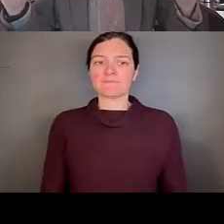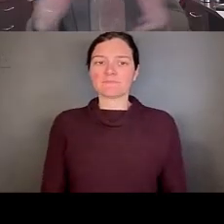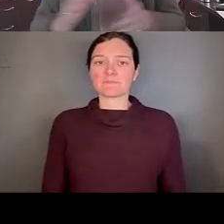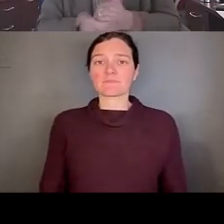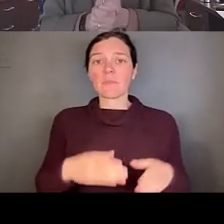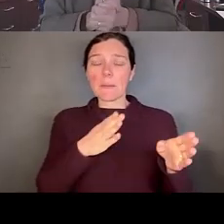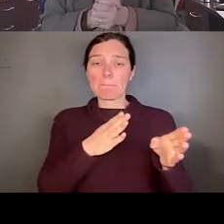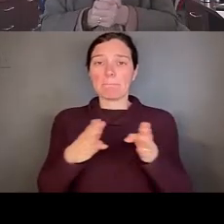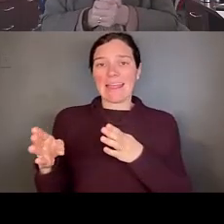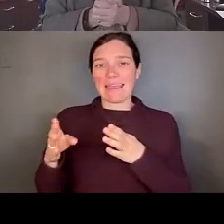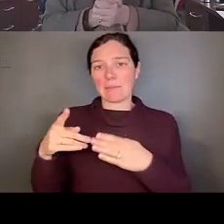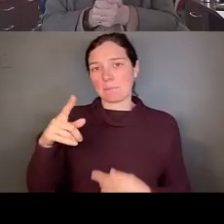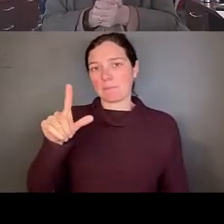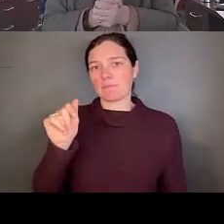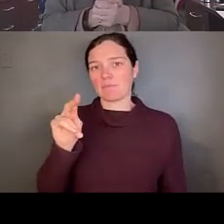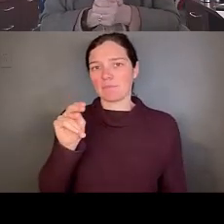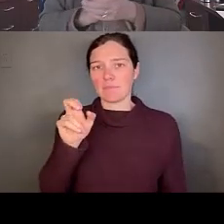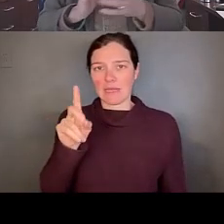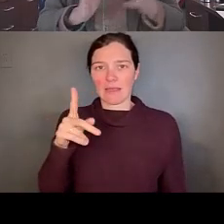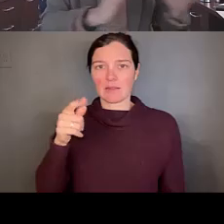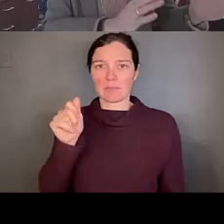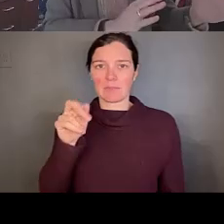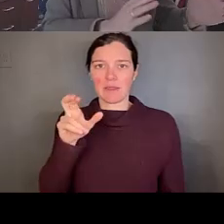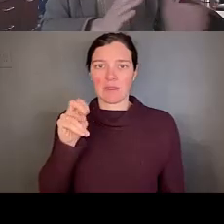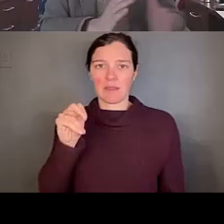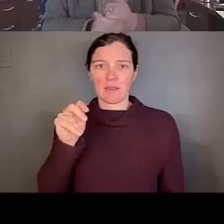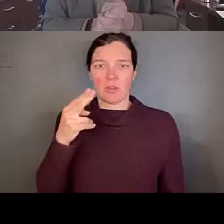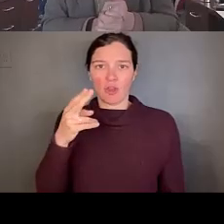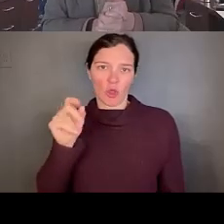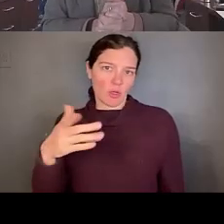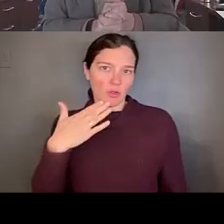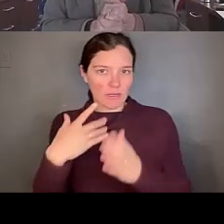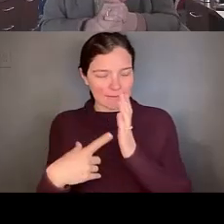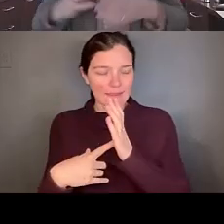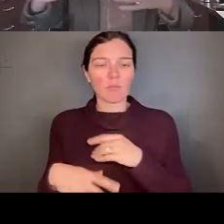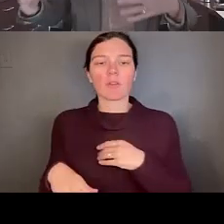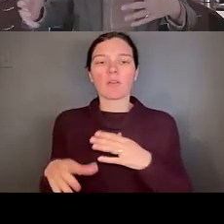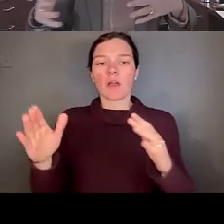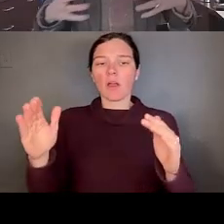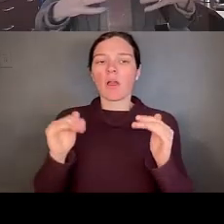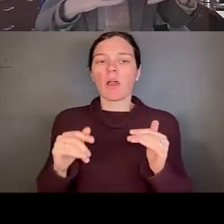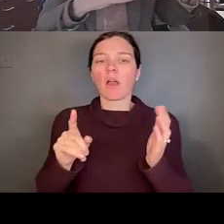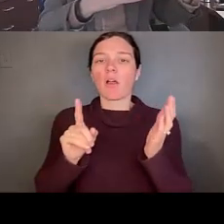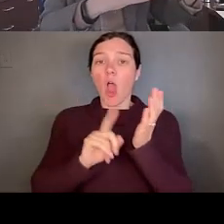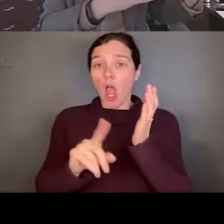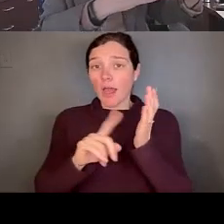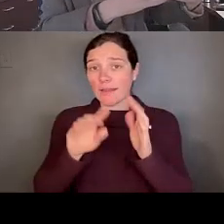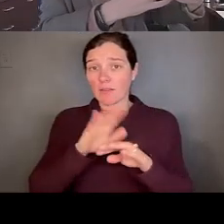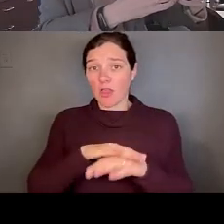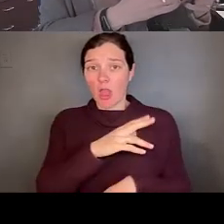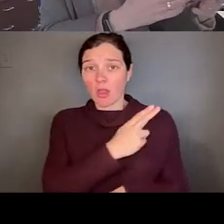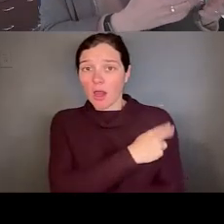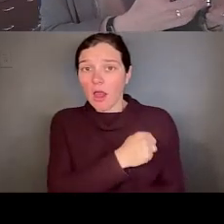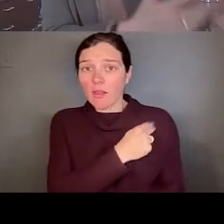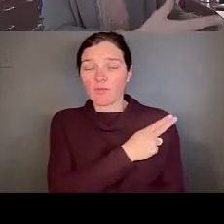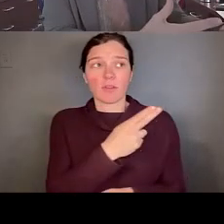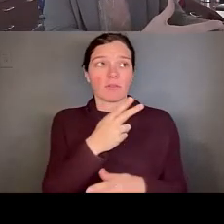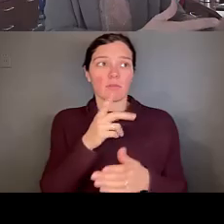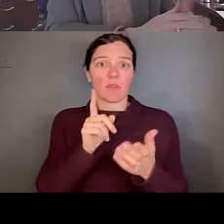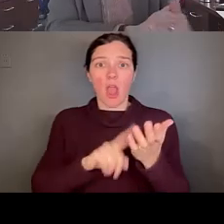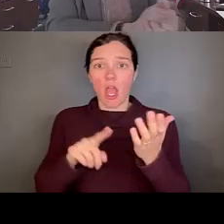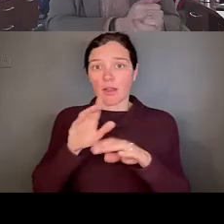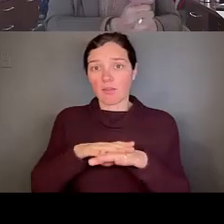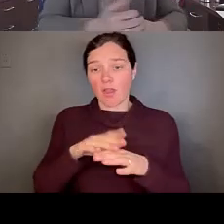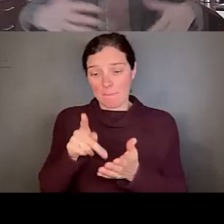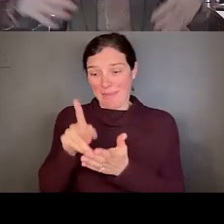Planned Parenthood is another example. Audits on hospitals, audits on